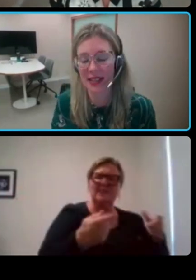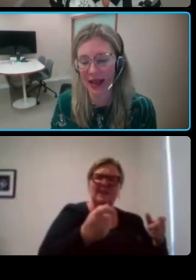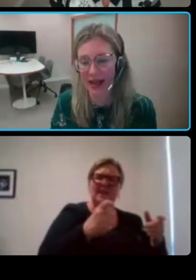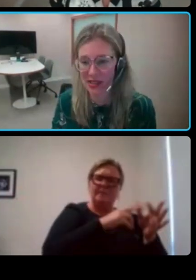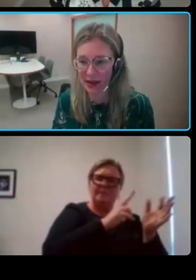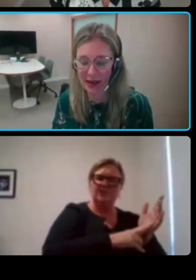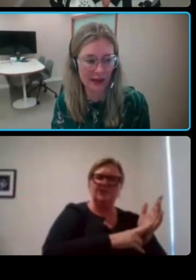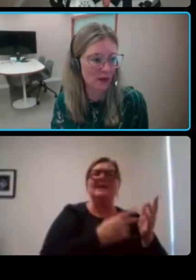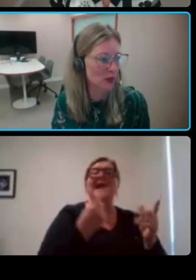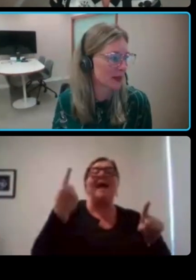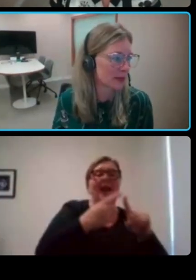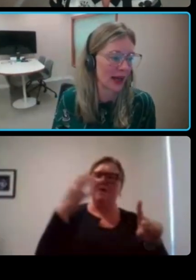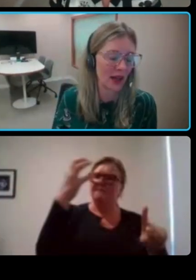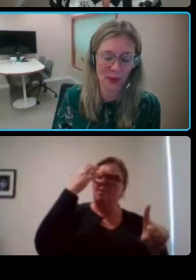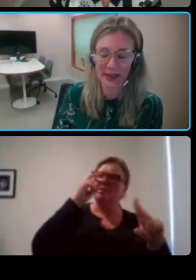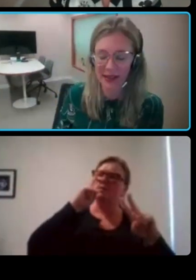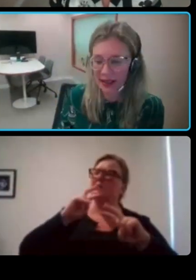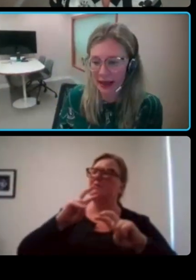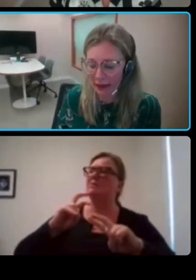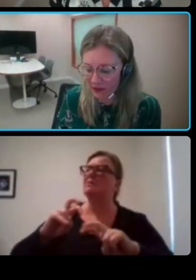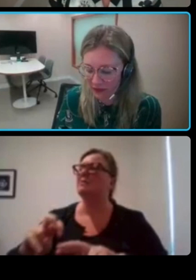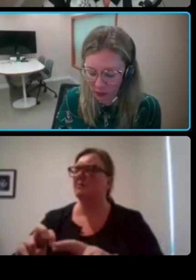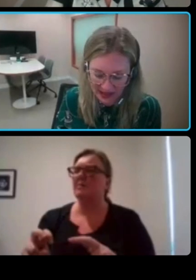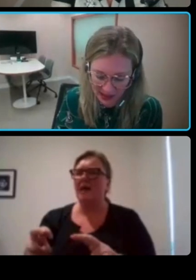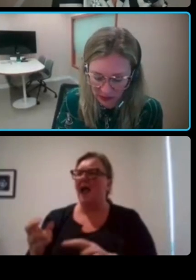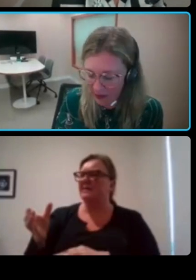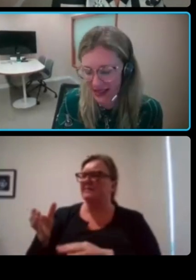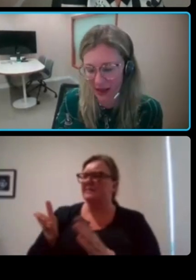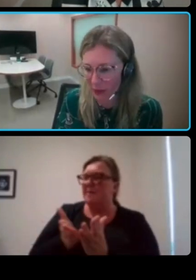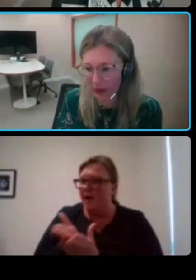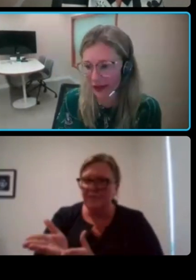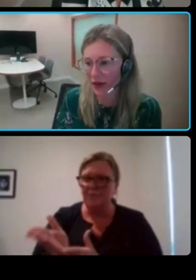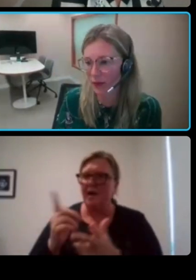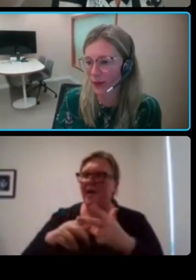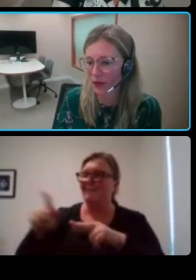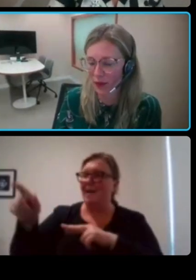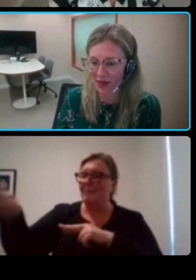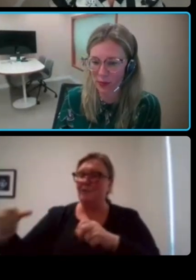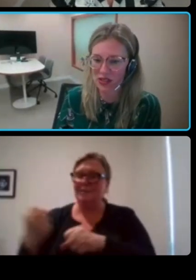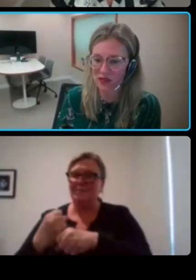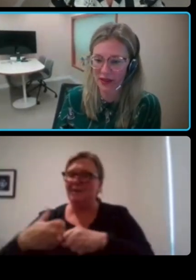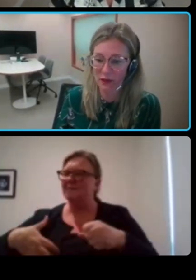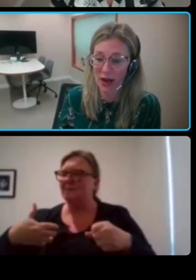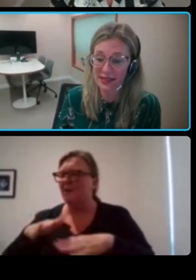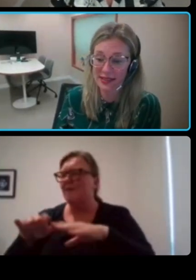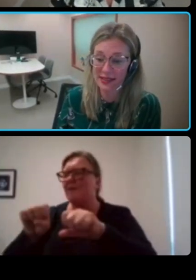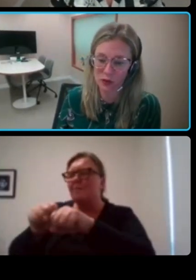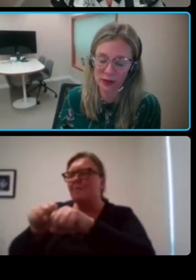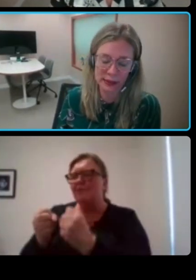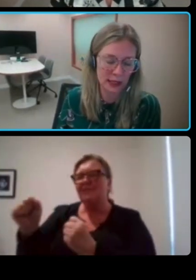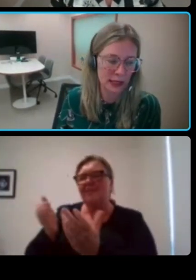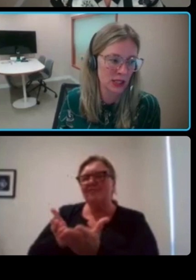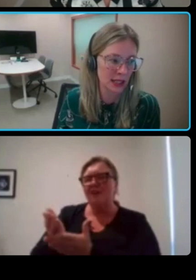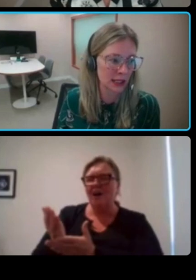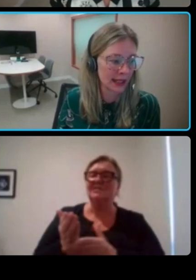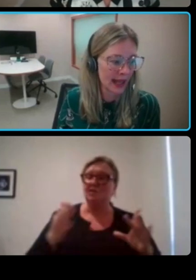formal investigation and enforcement pathway where someone makes a complaint around the breach of their rights. So